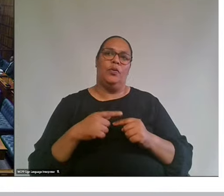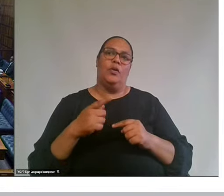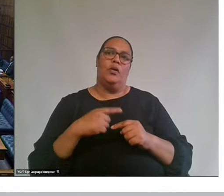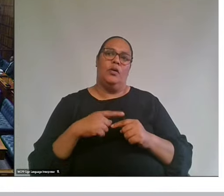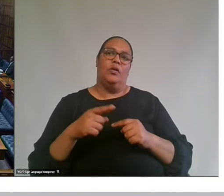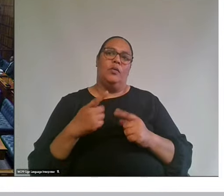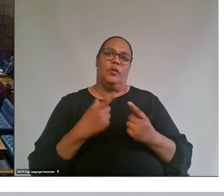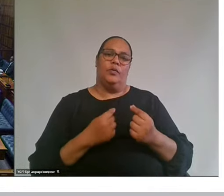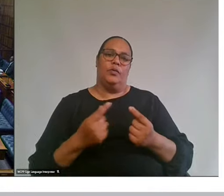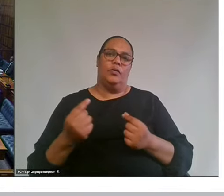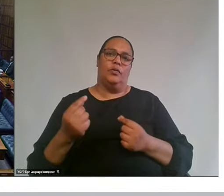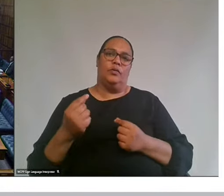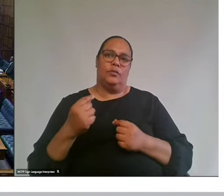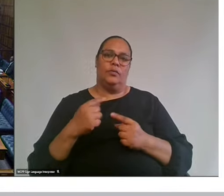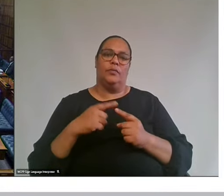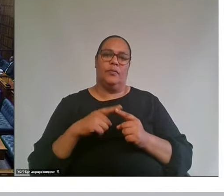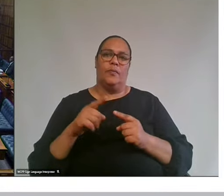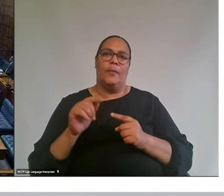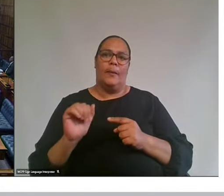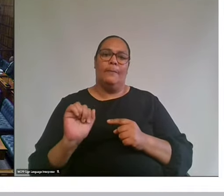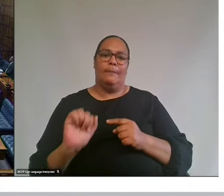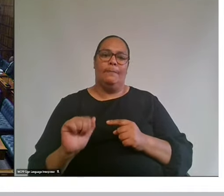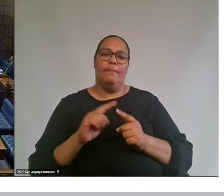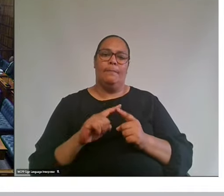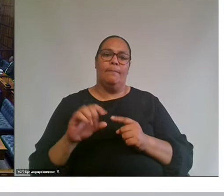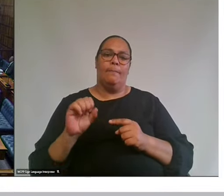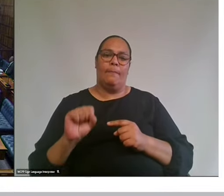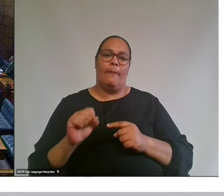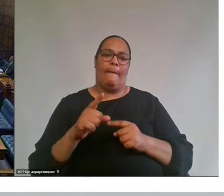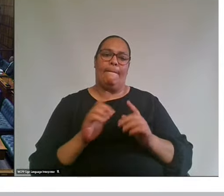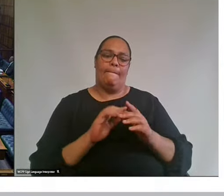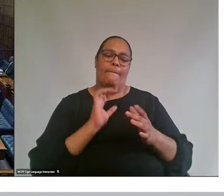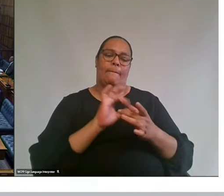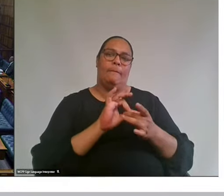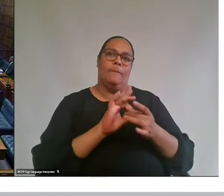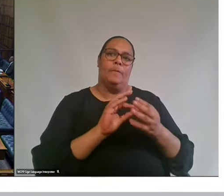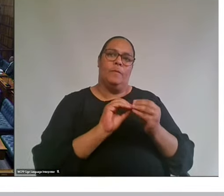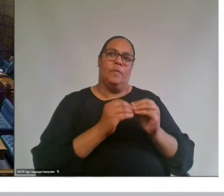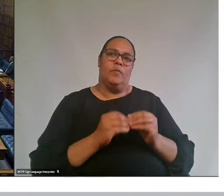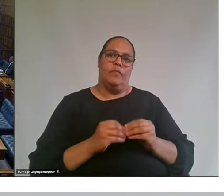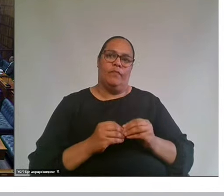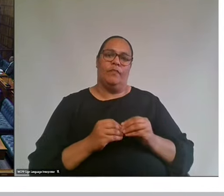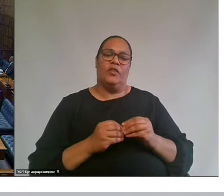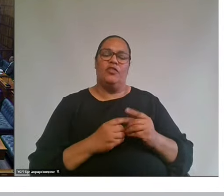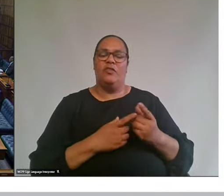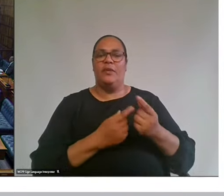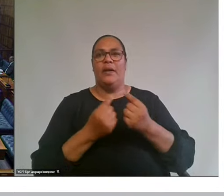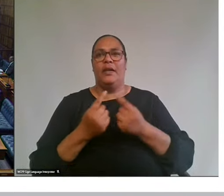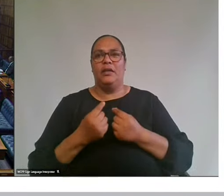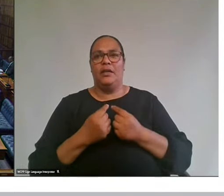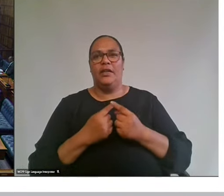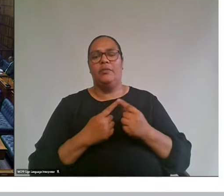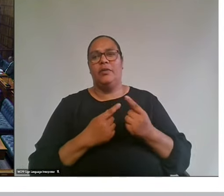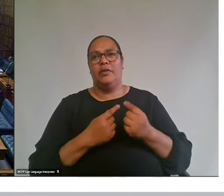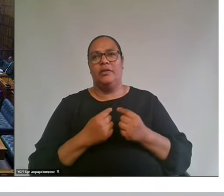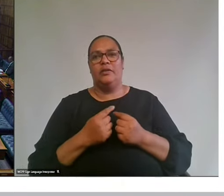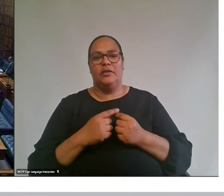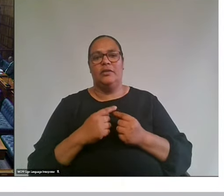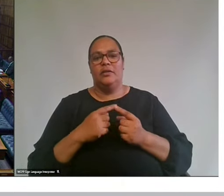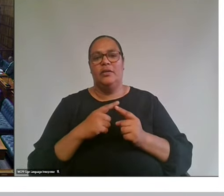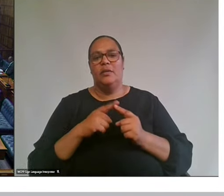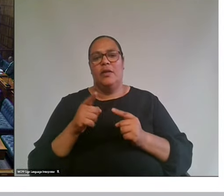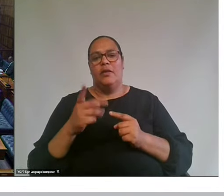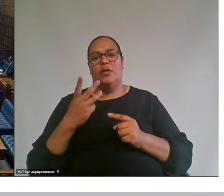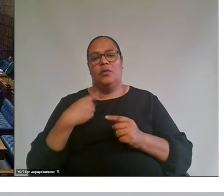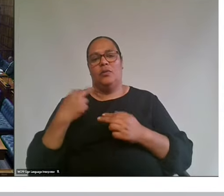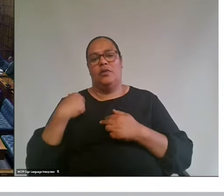pre-feasibility study you know taking stock of the commitments made in operation bakisa um and what was